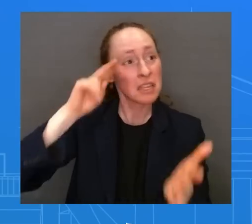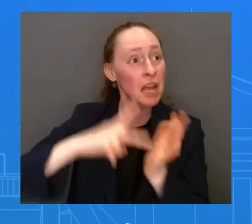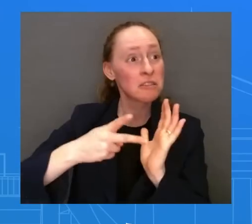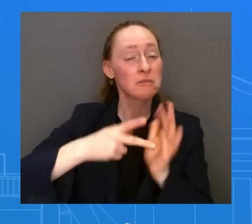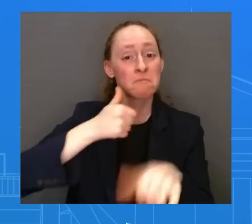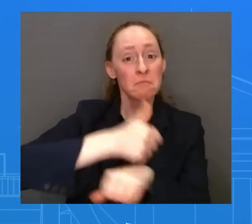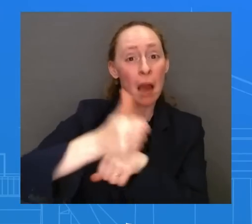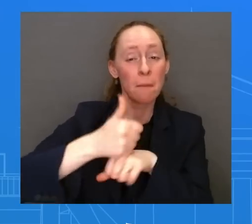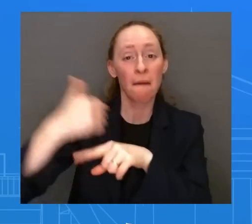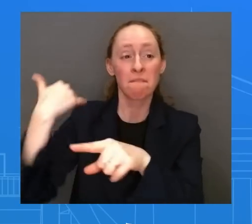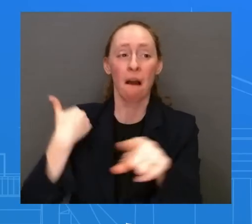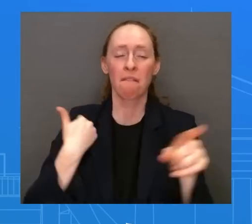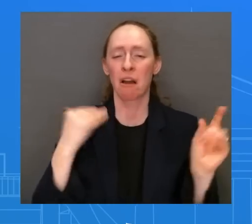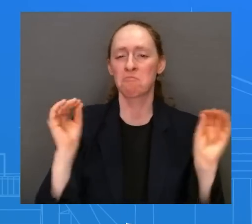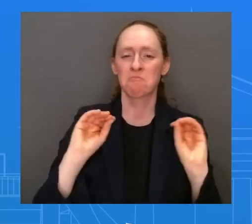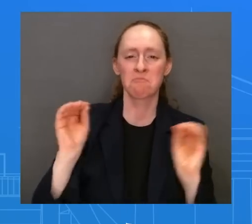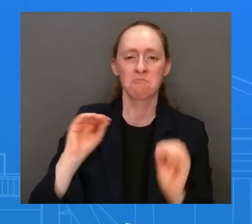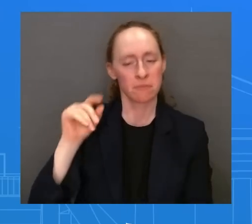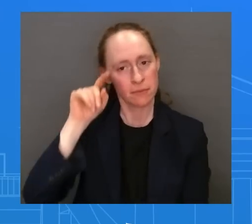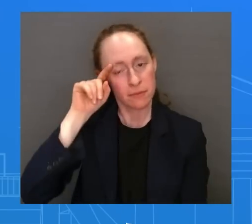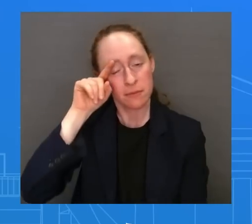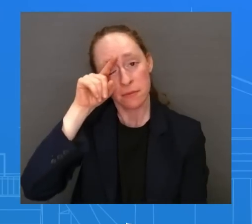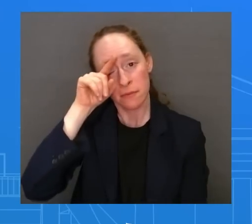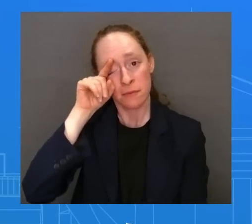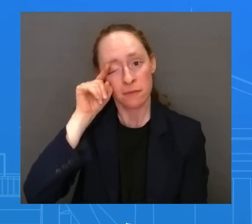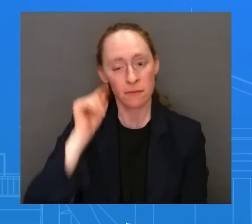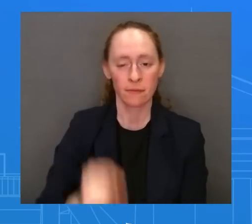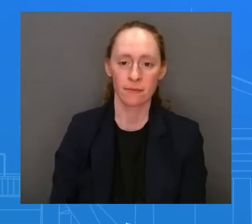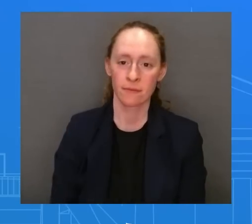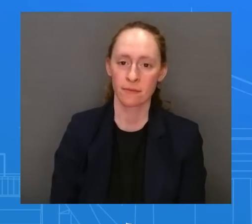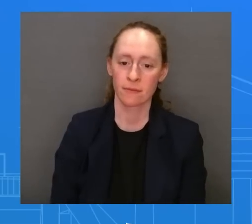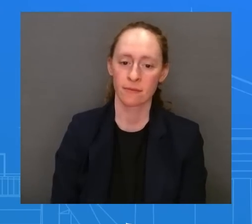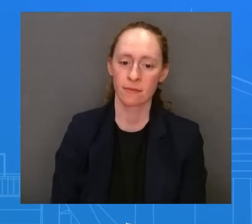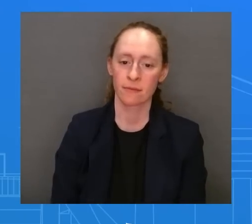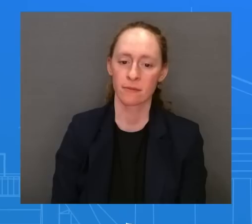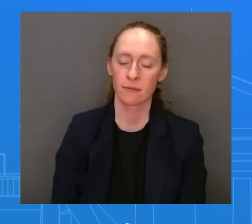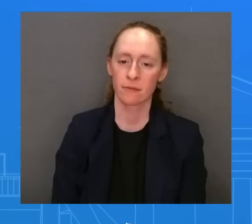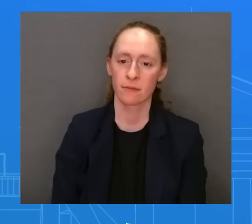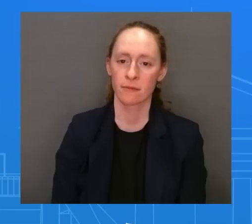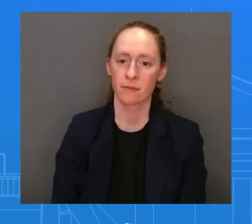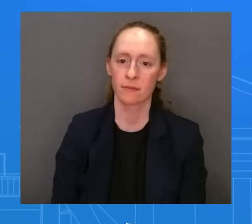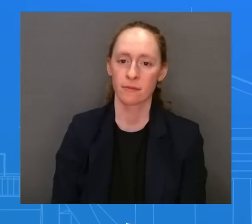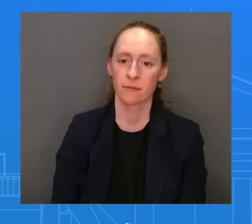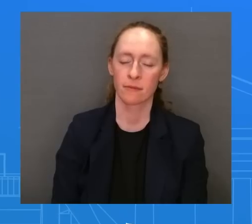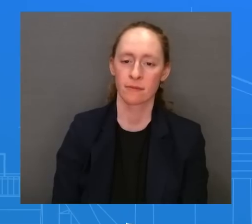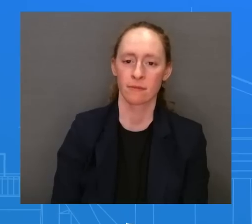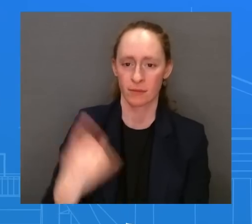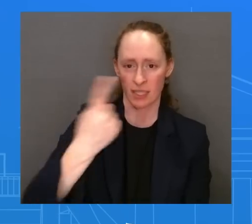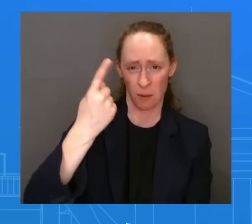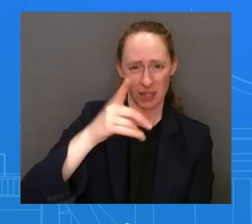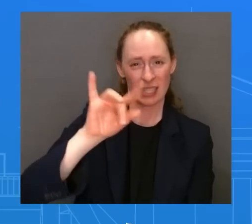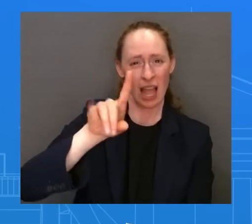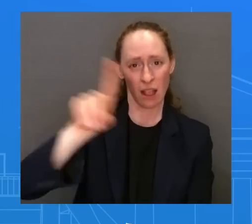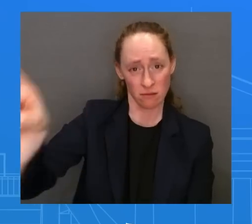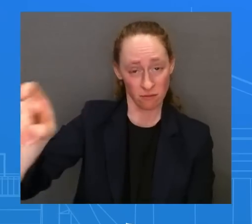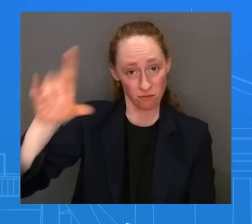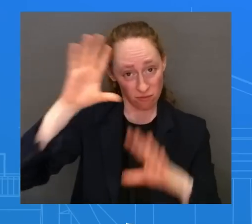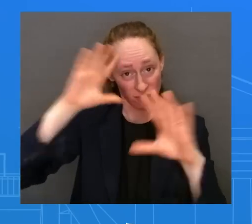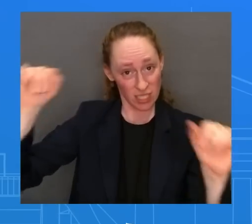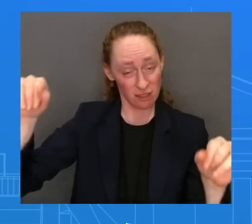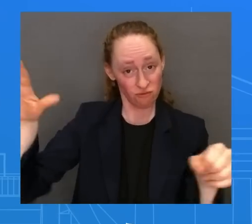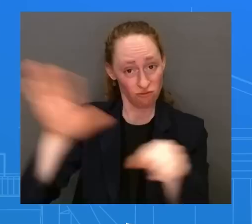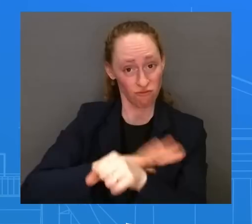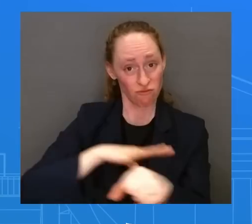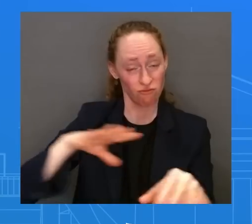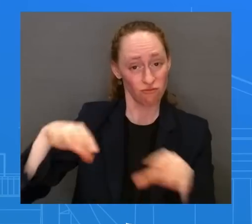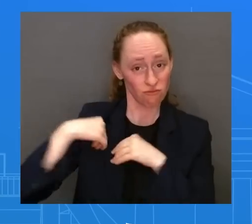the president earlier somebody asked if the president takes responsibility for this withdrawal and what happened after you answered and